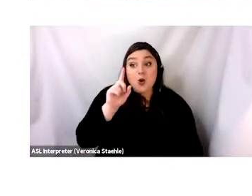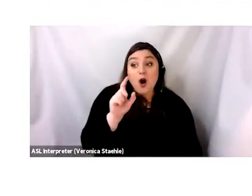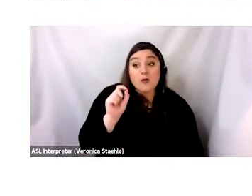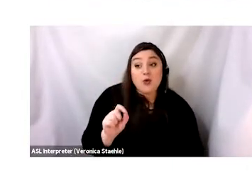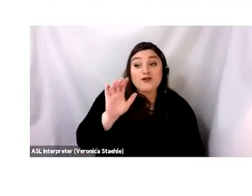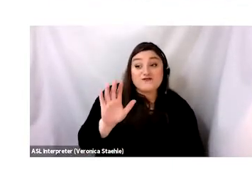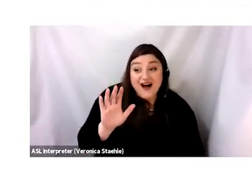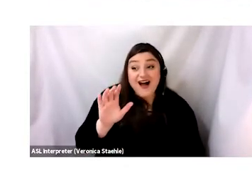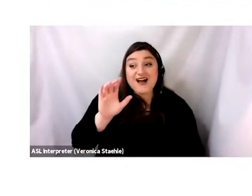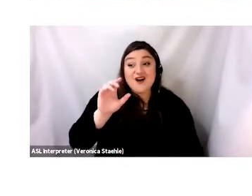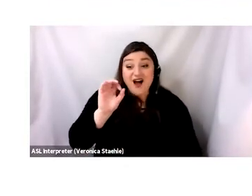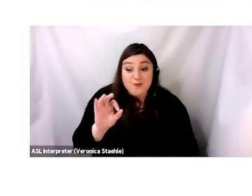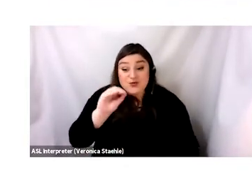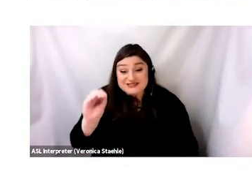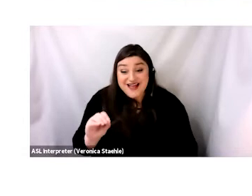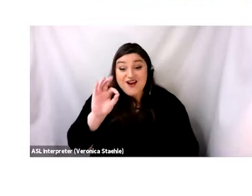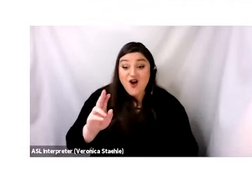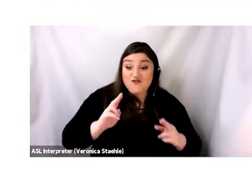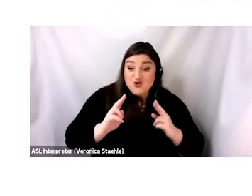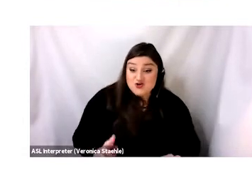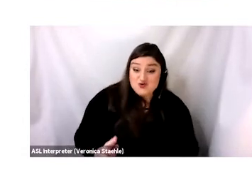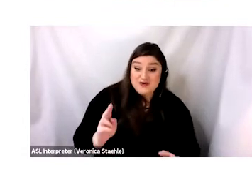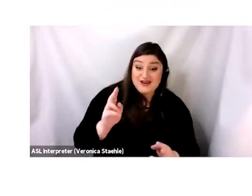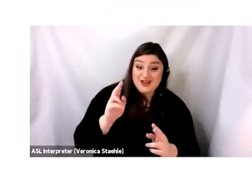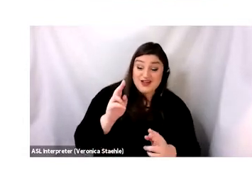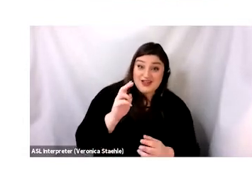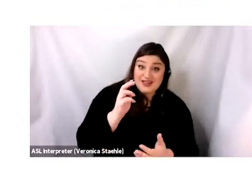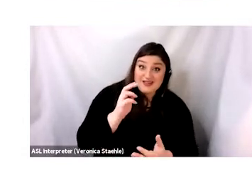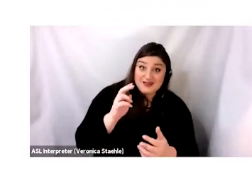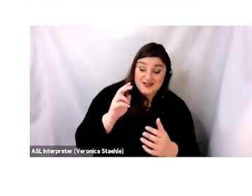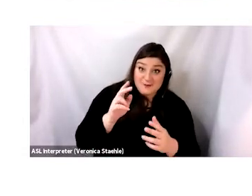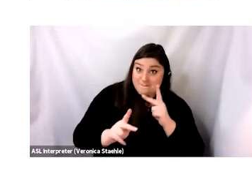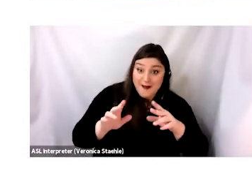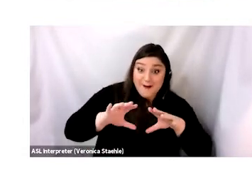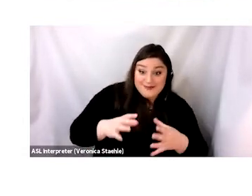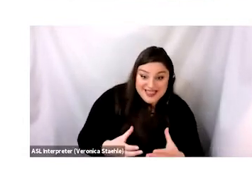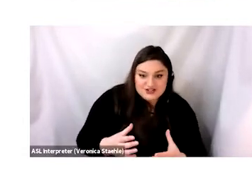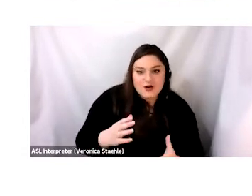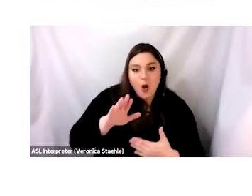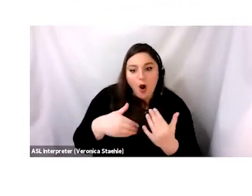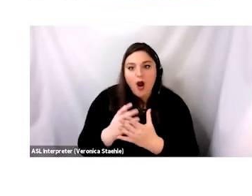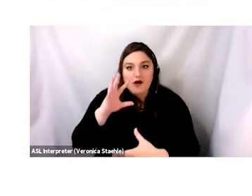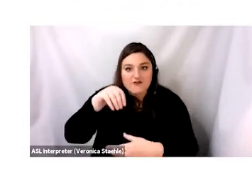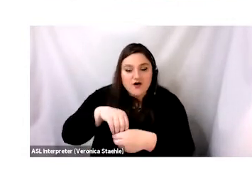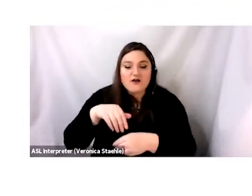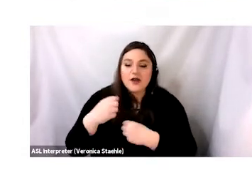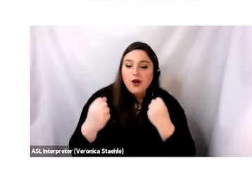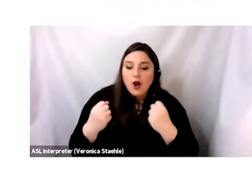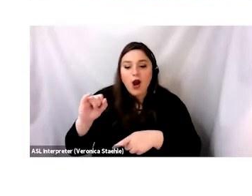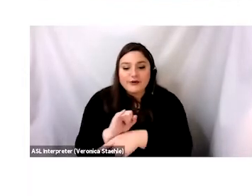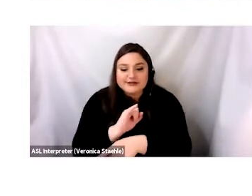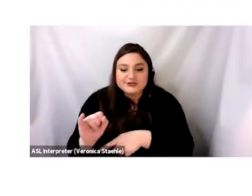human population was engaged in the cotton industry, either by growing, transporting, or manufacturing.